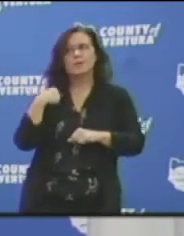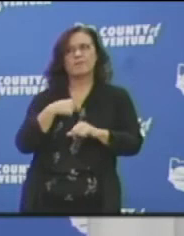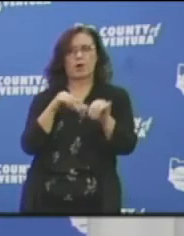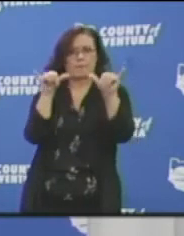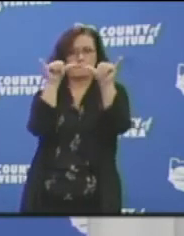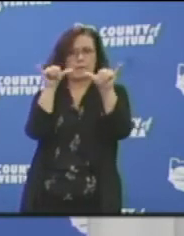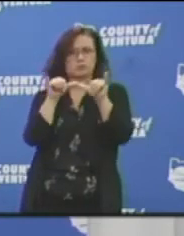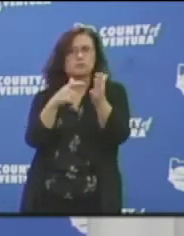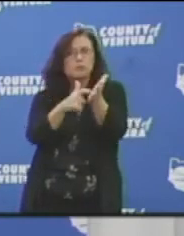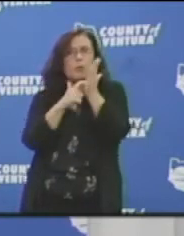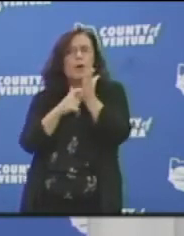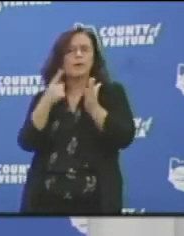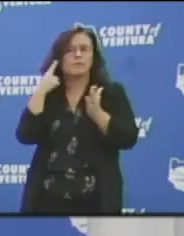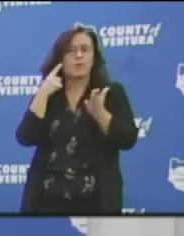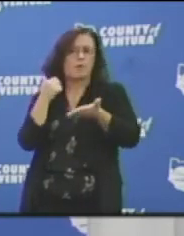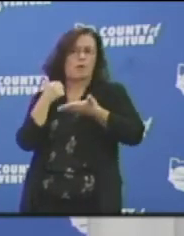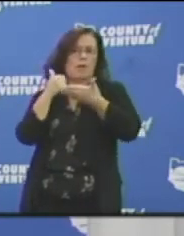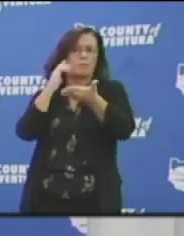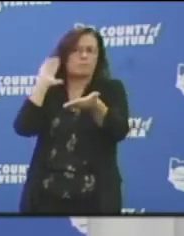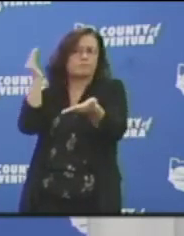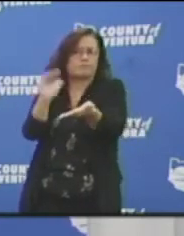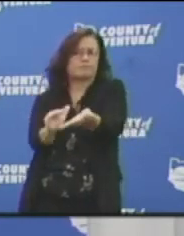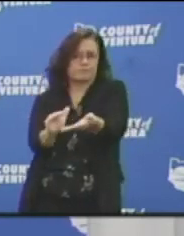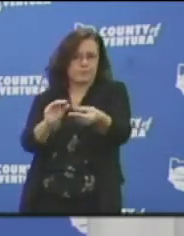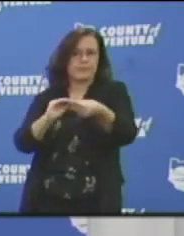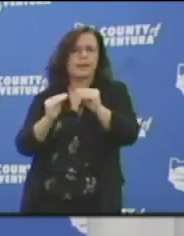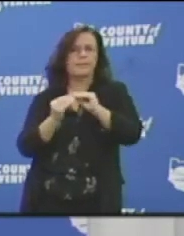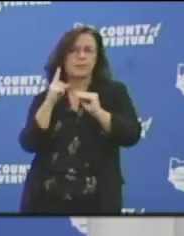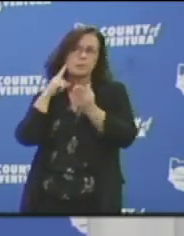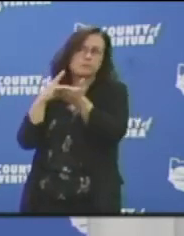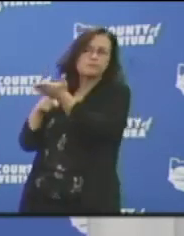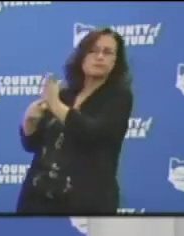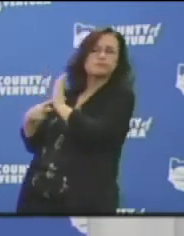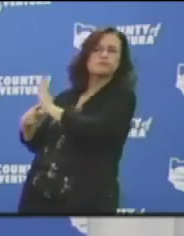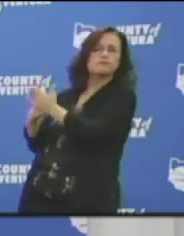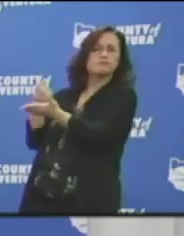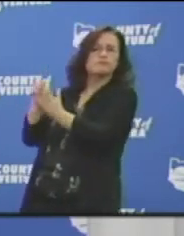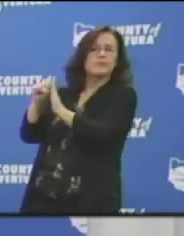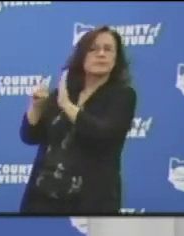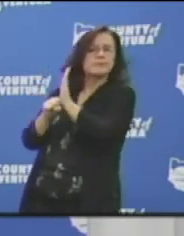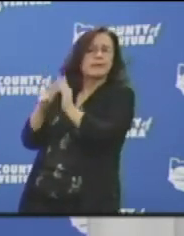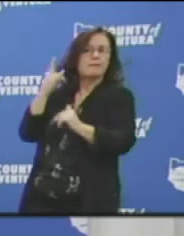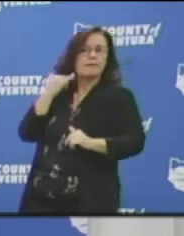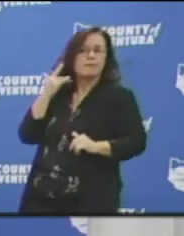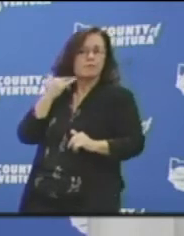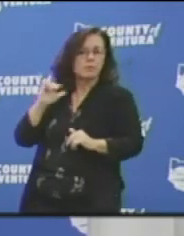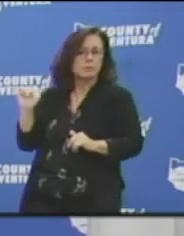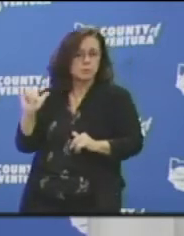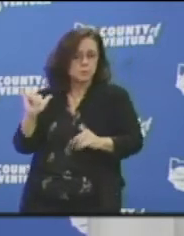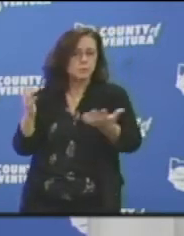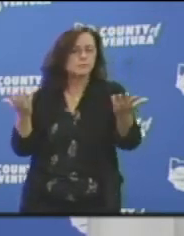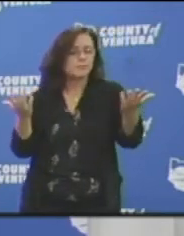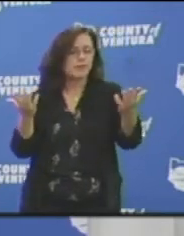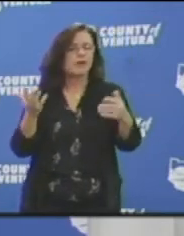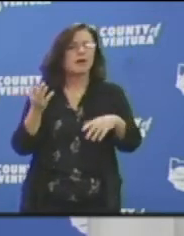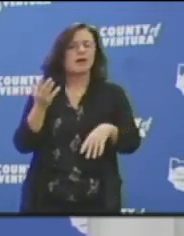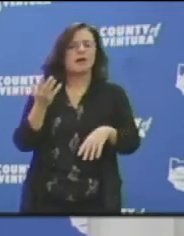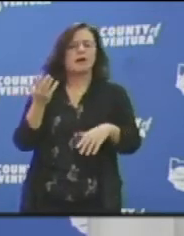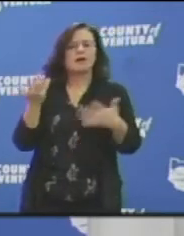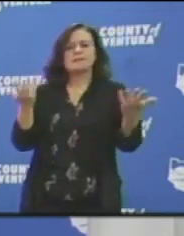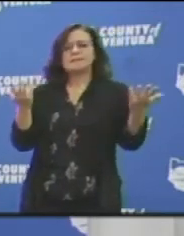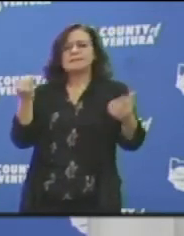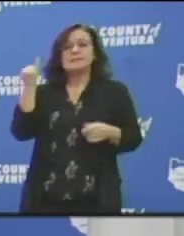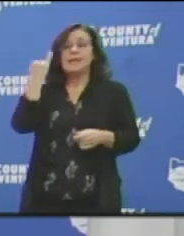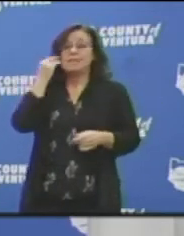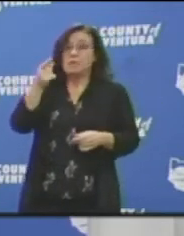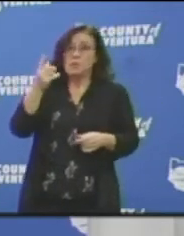of COVID. We hope that if you have experienced any symptoms